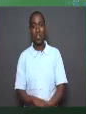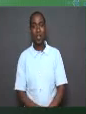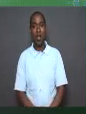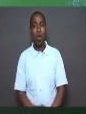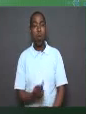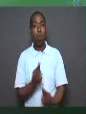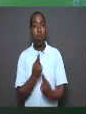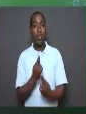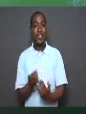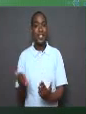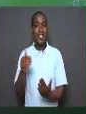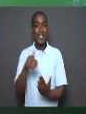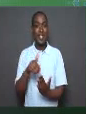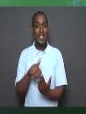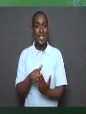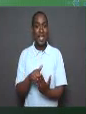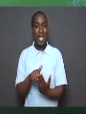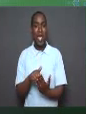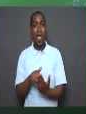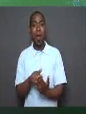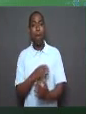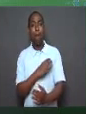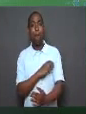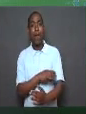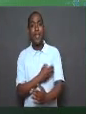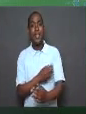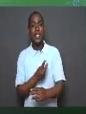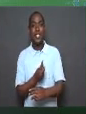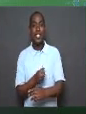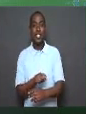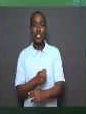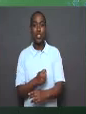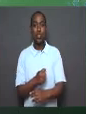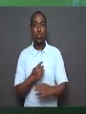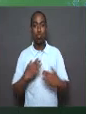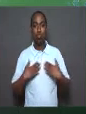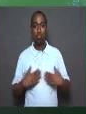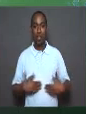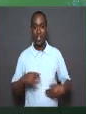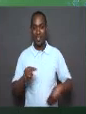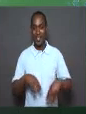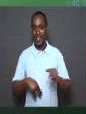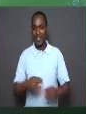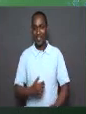Proteins also make muscle tissue, which enables body movement.